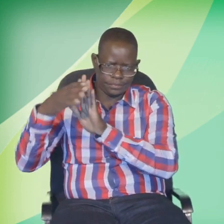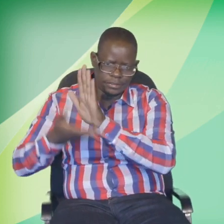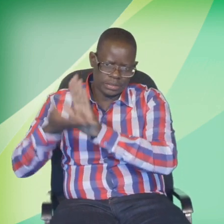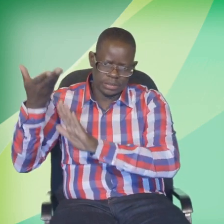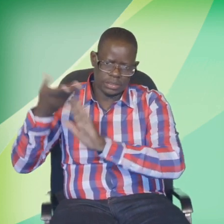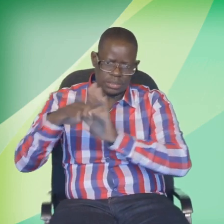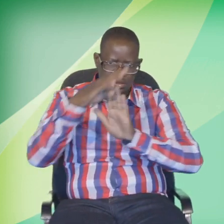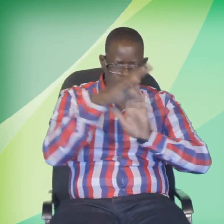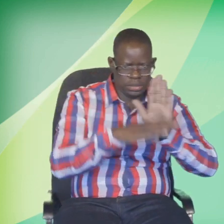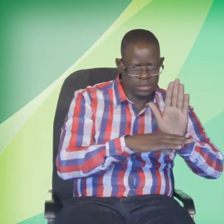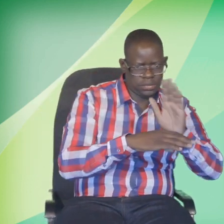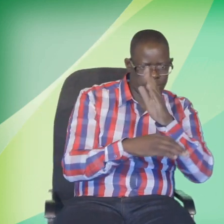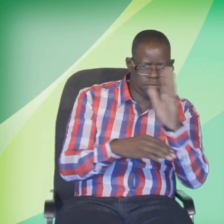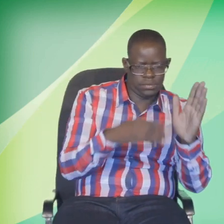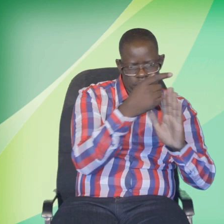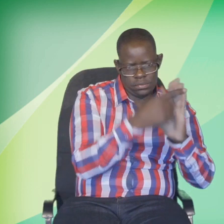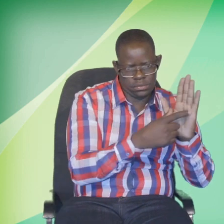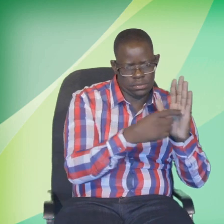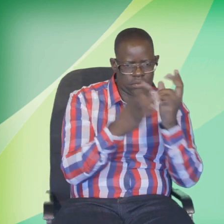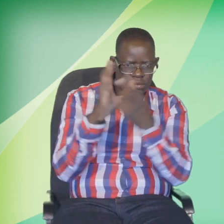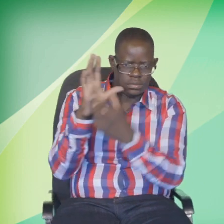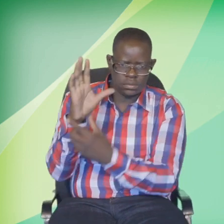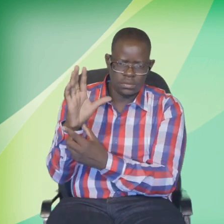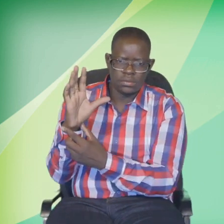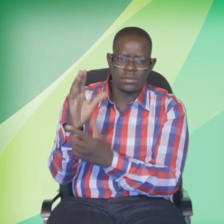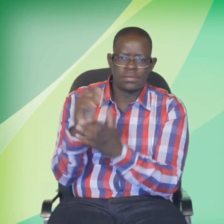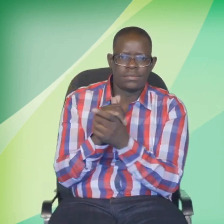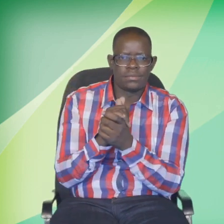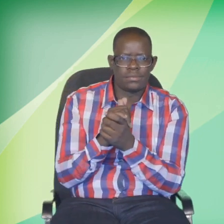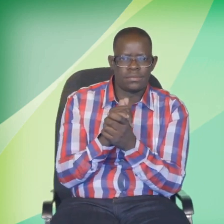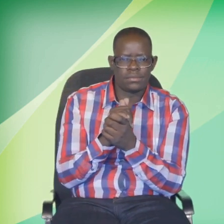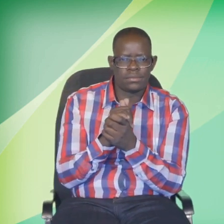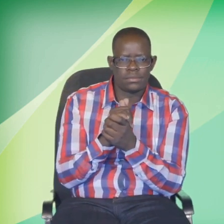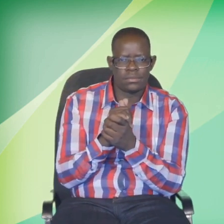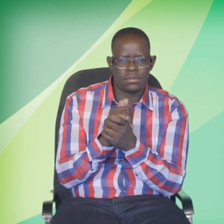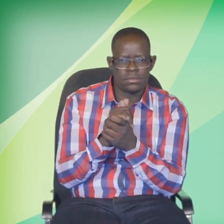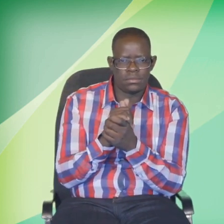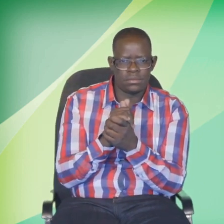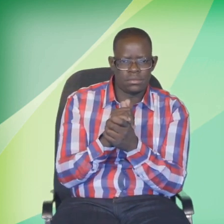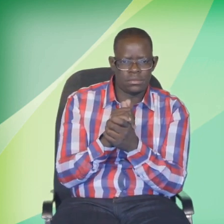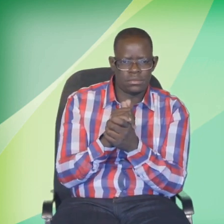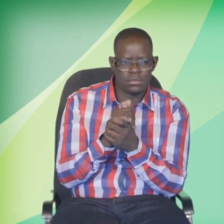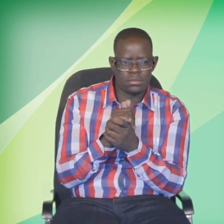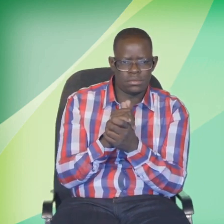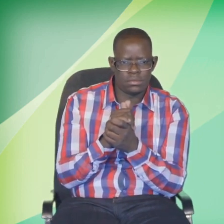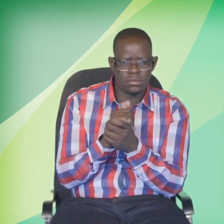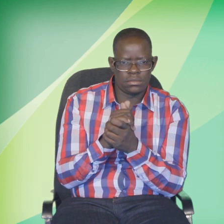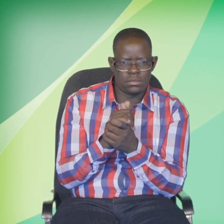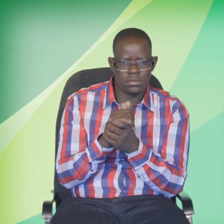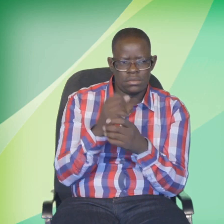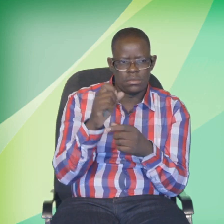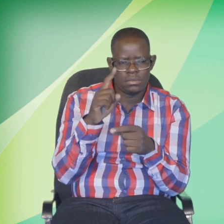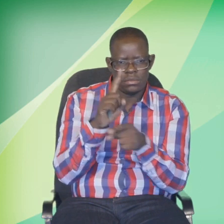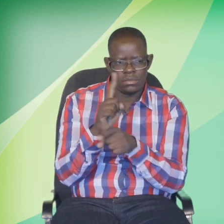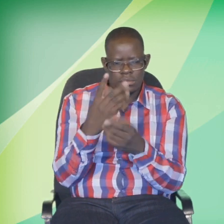side. As you can see on the creditors control account, credit side, 1st June 2017.